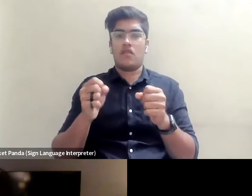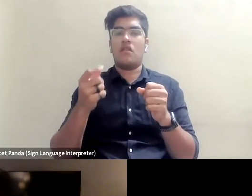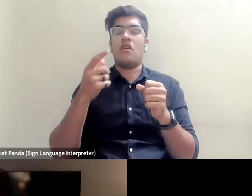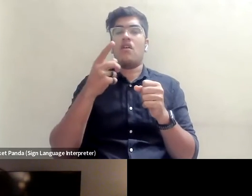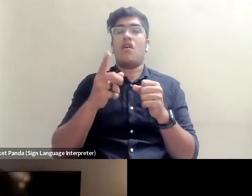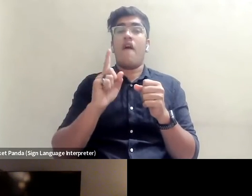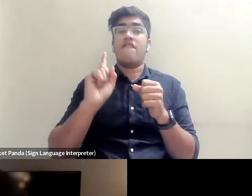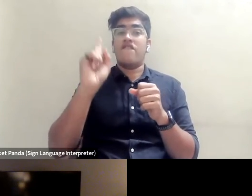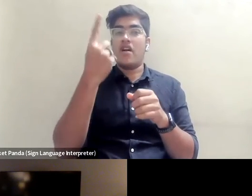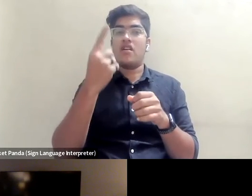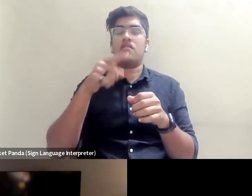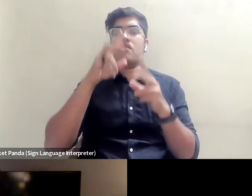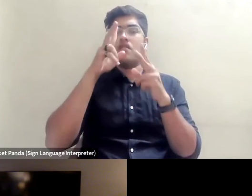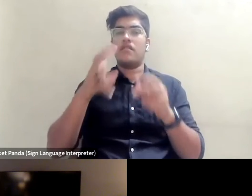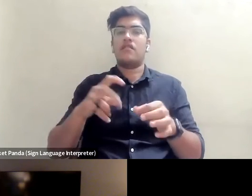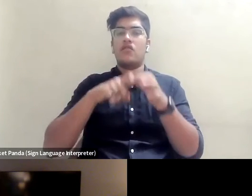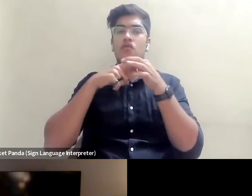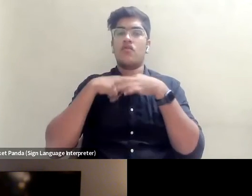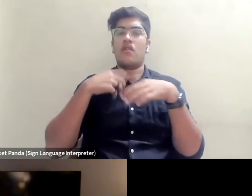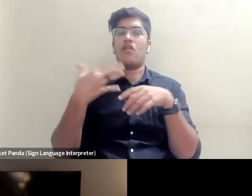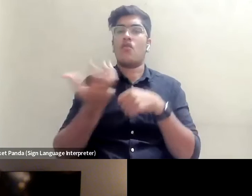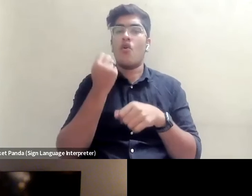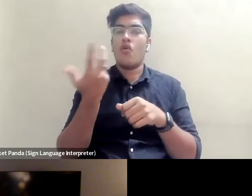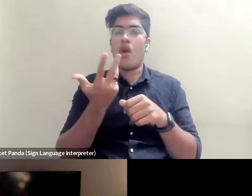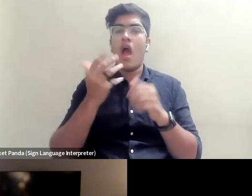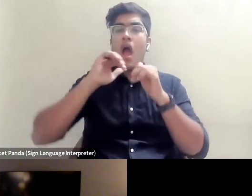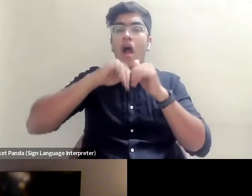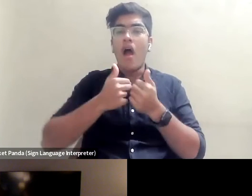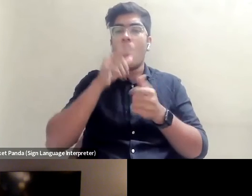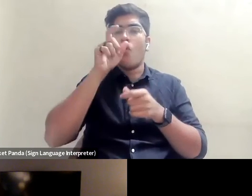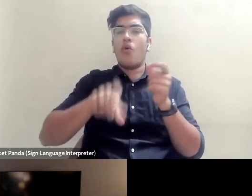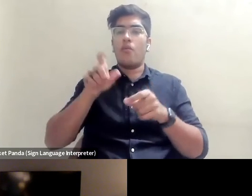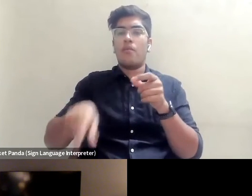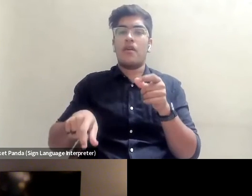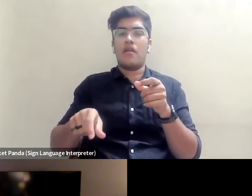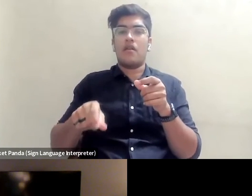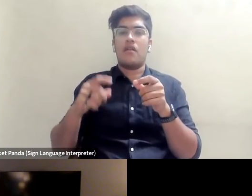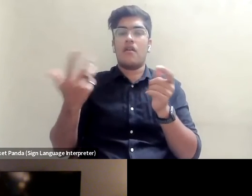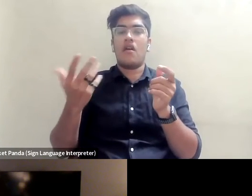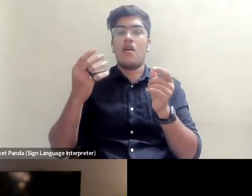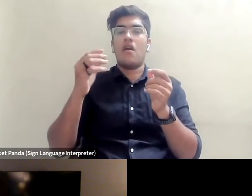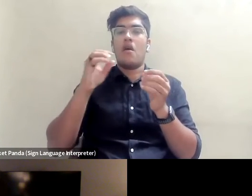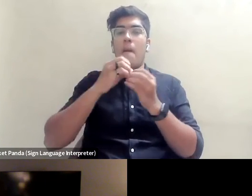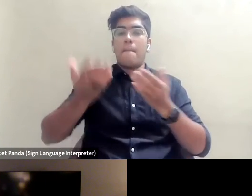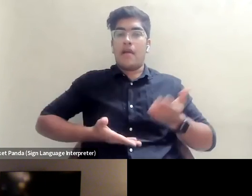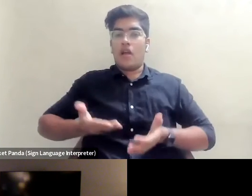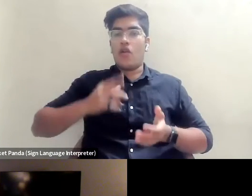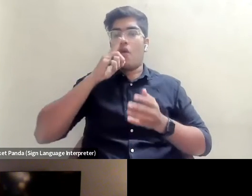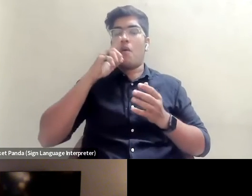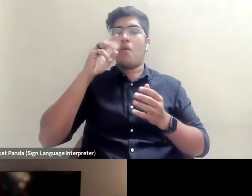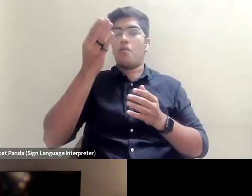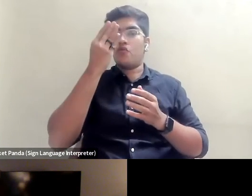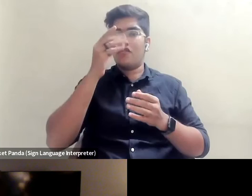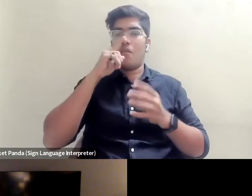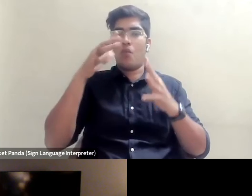question I had overall is, how are people, in particular Bengali Muslim women, because I was sort of trying to look at